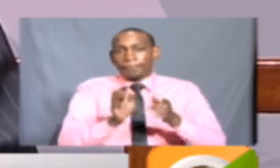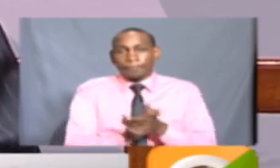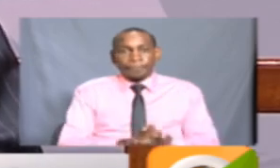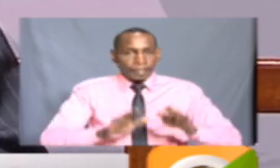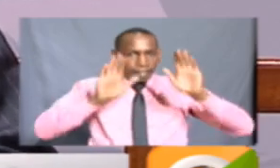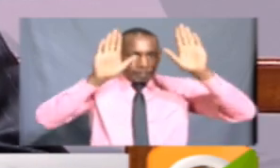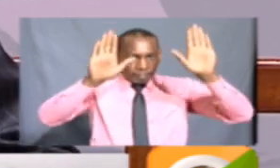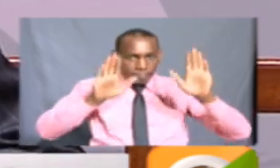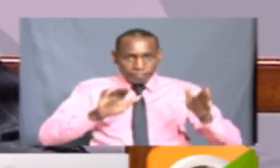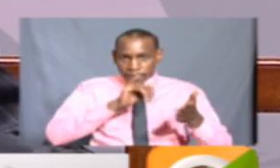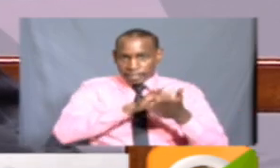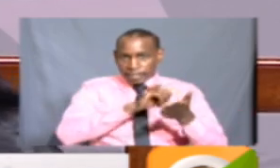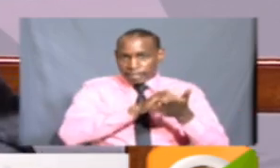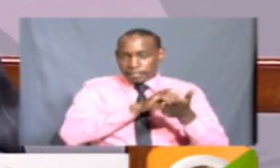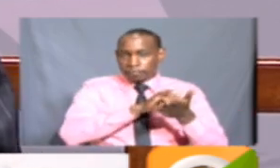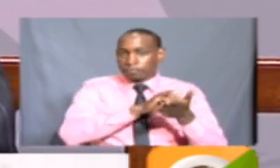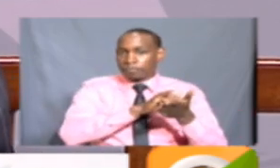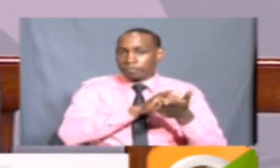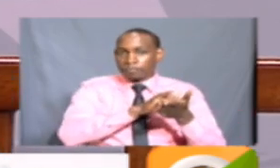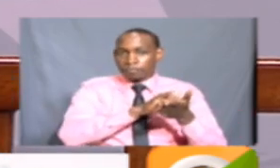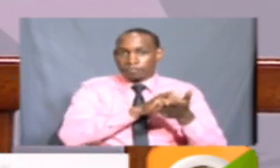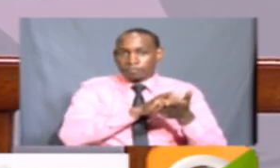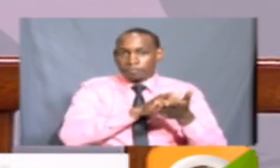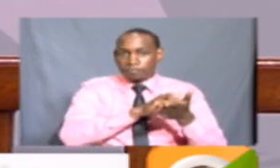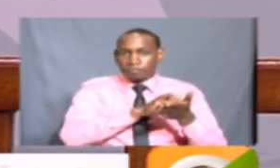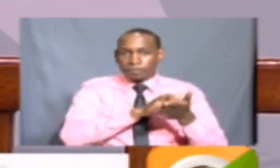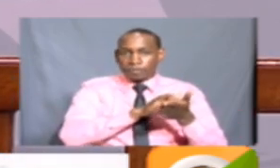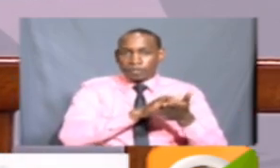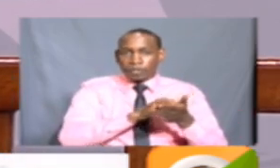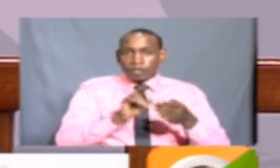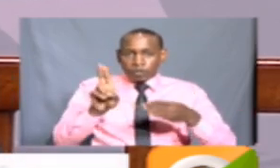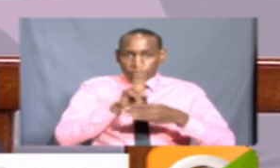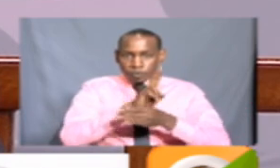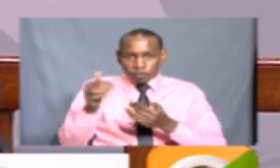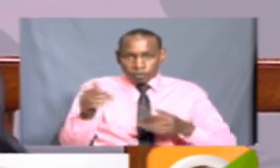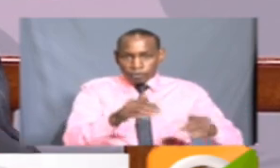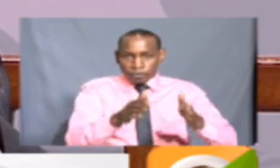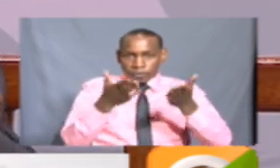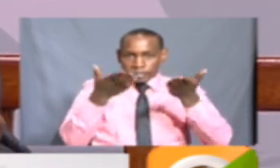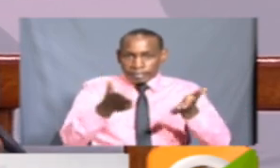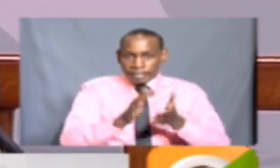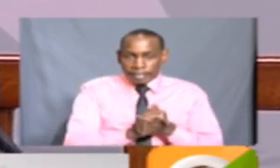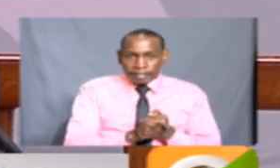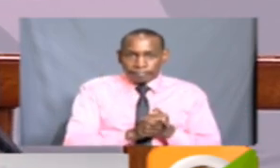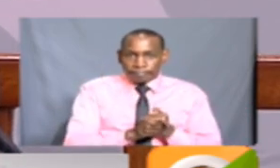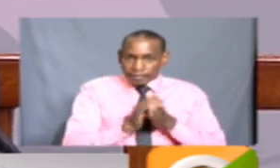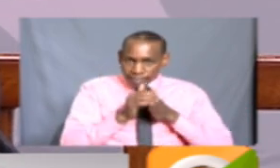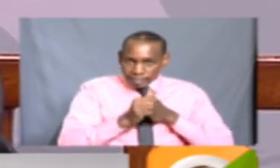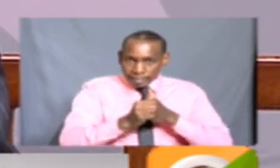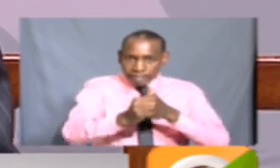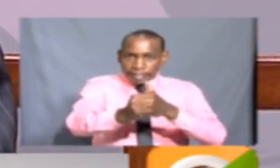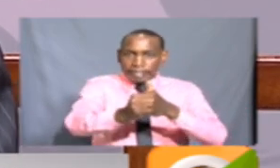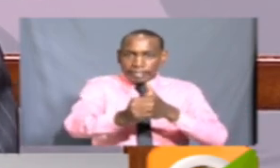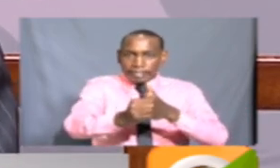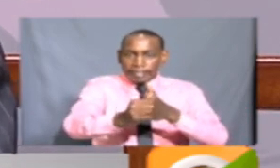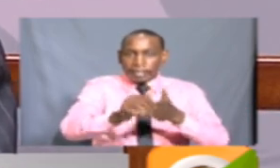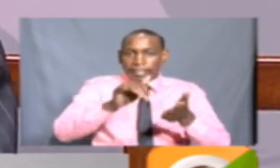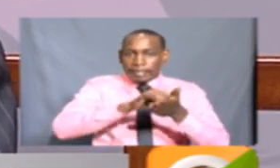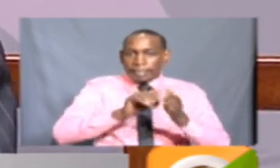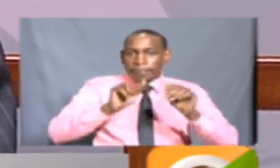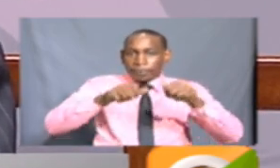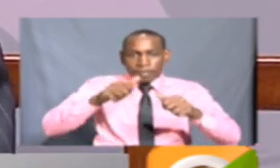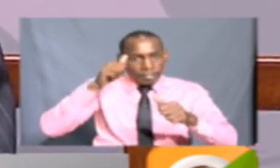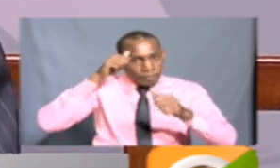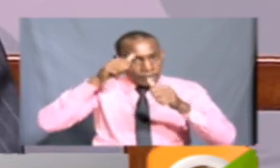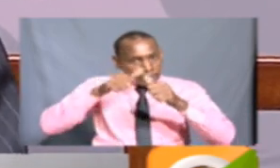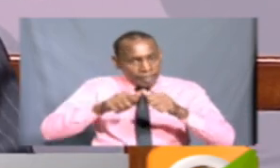critical that he seizes this opportunity and takes the steering wheel so that we remember him for the